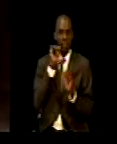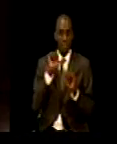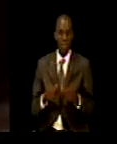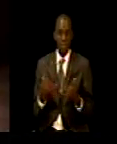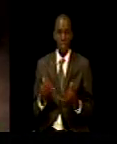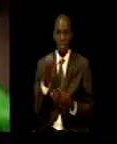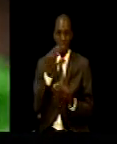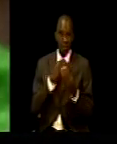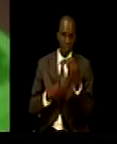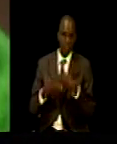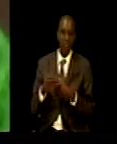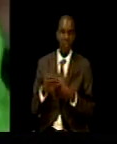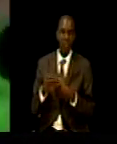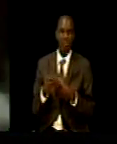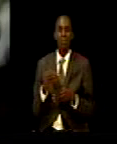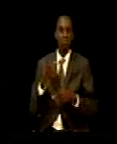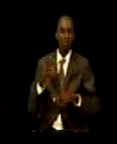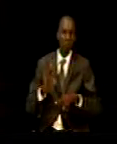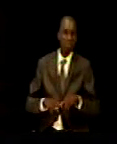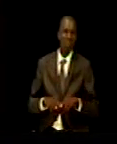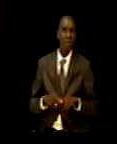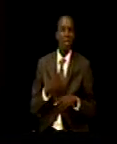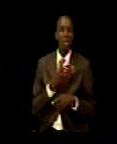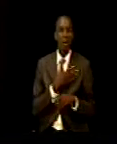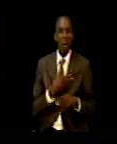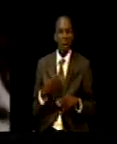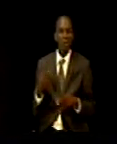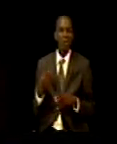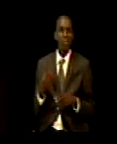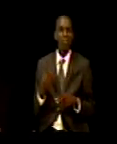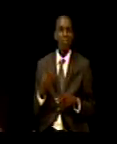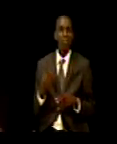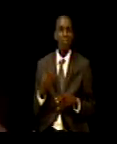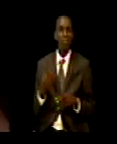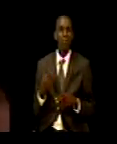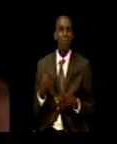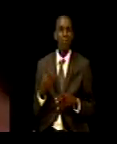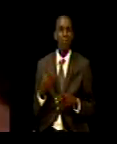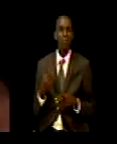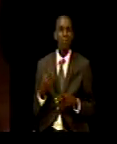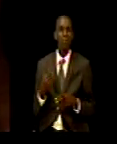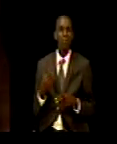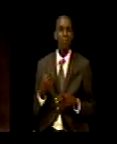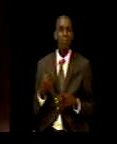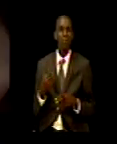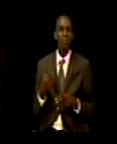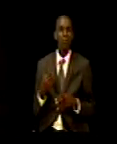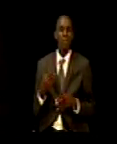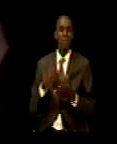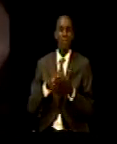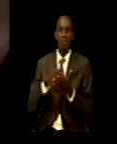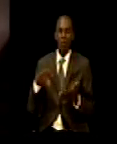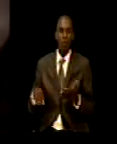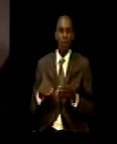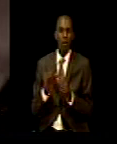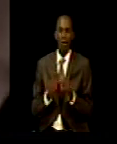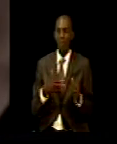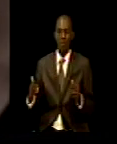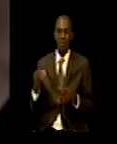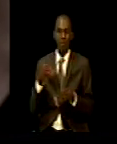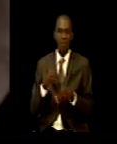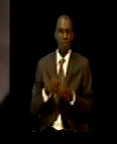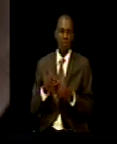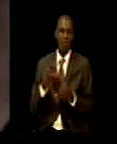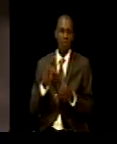up, and then I removed the feeding tube, we call it an nasogastric tube, and we fed her with rice in the afternoon, and then she ate